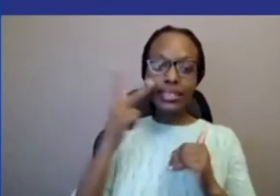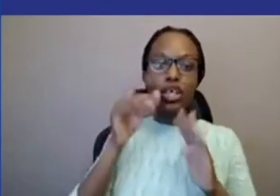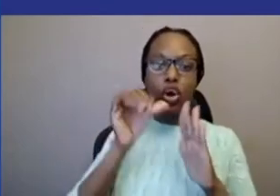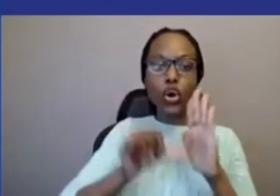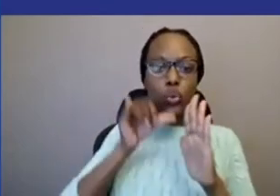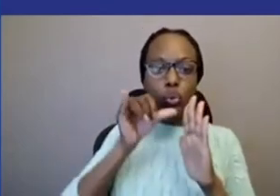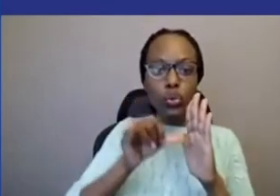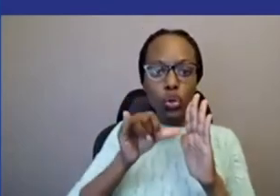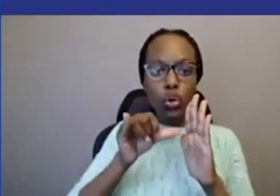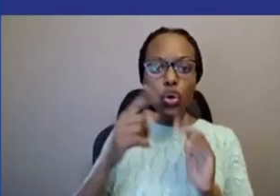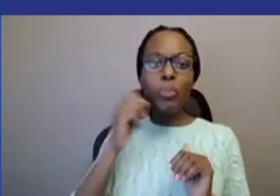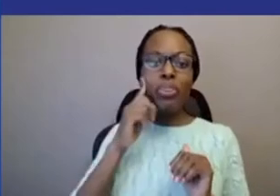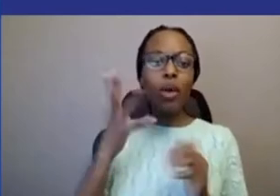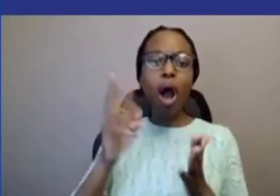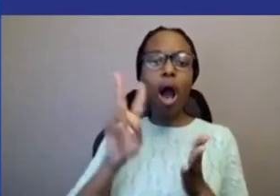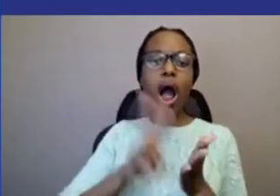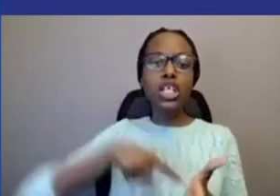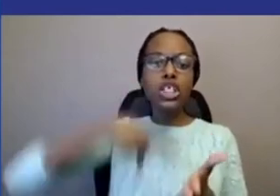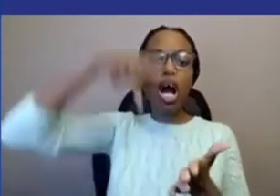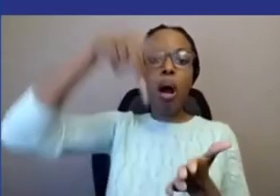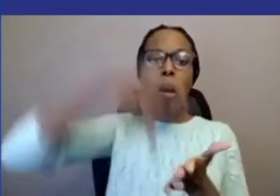the air, slamming your back on the floor. No,